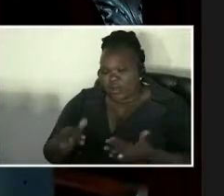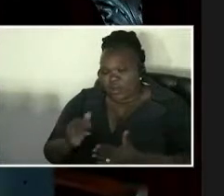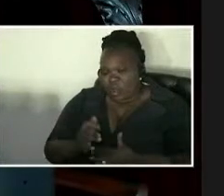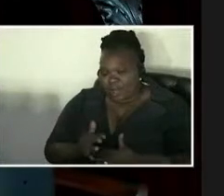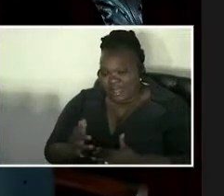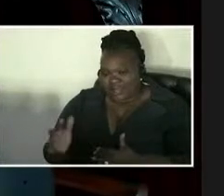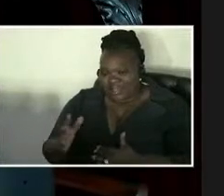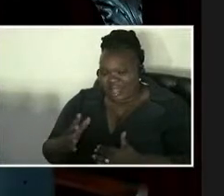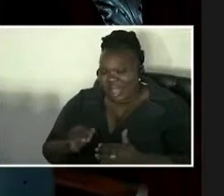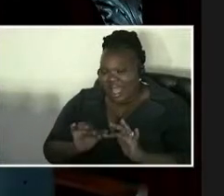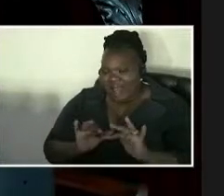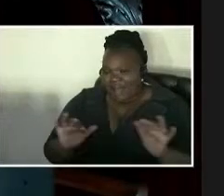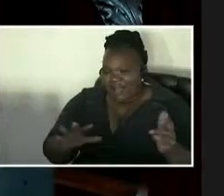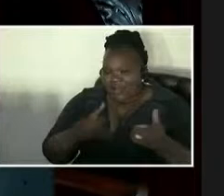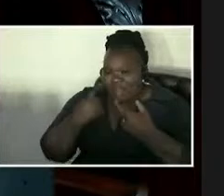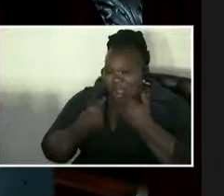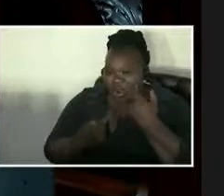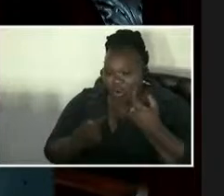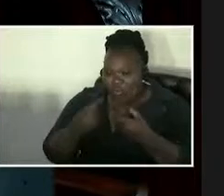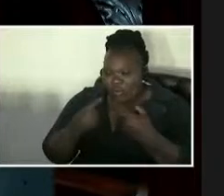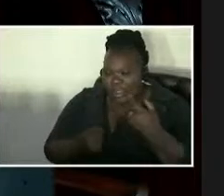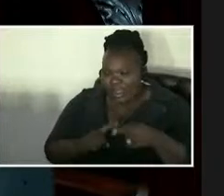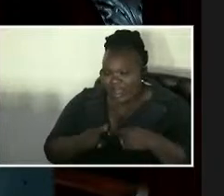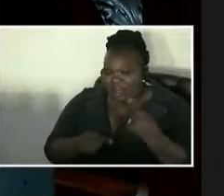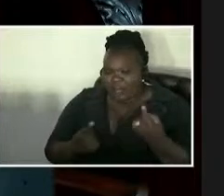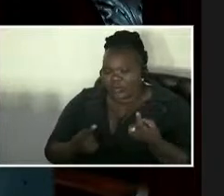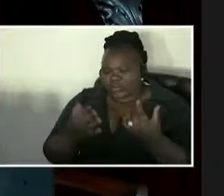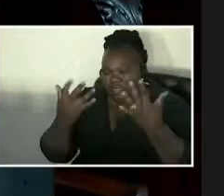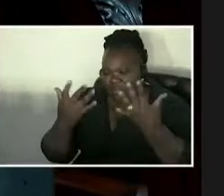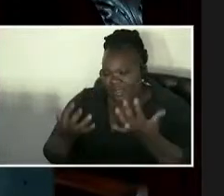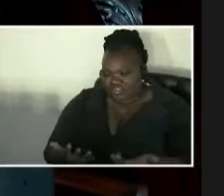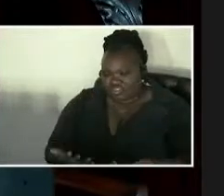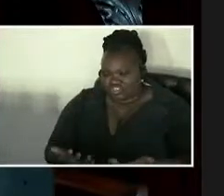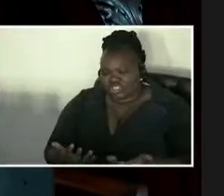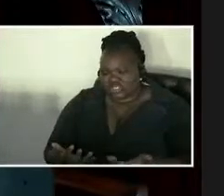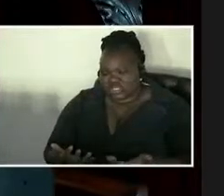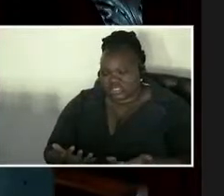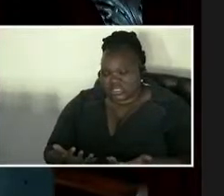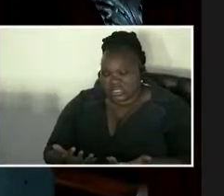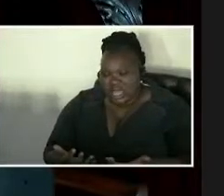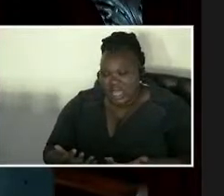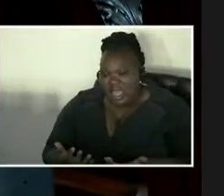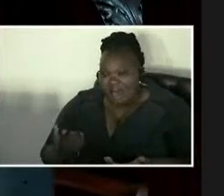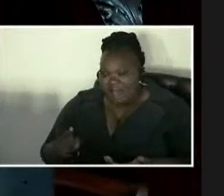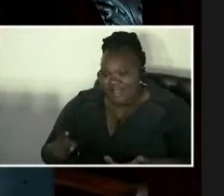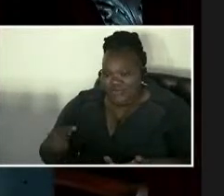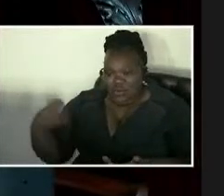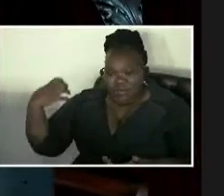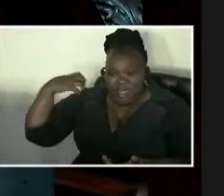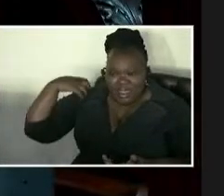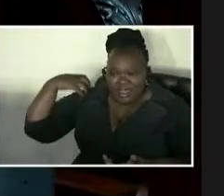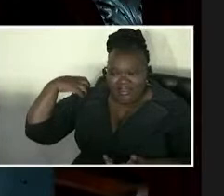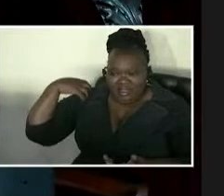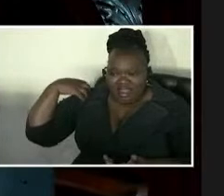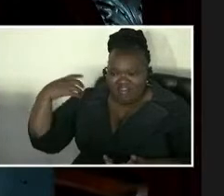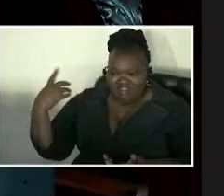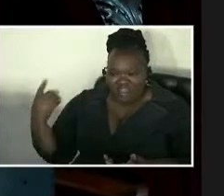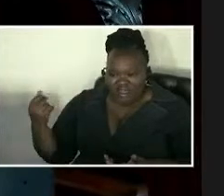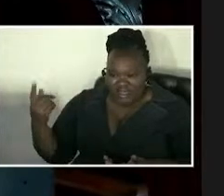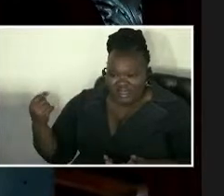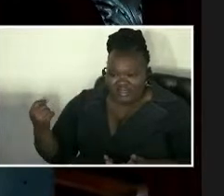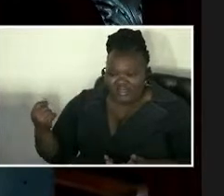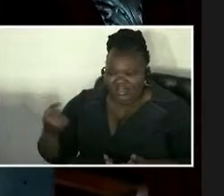many complaints about the lack of budget by treasury but the minister of finance has made it